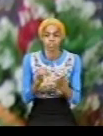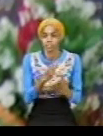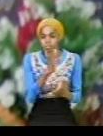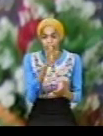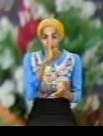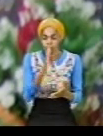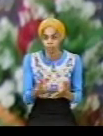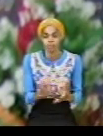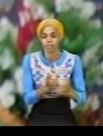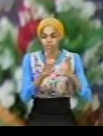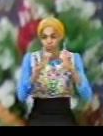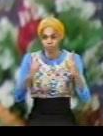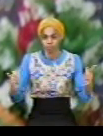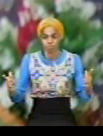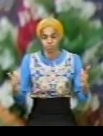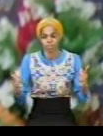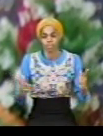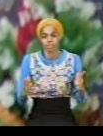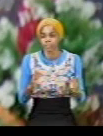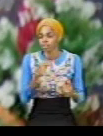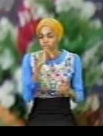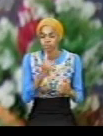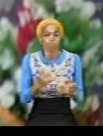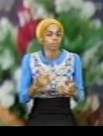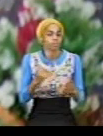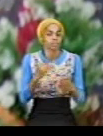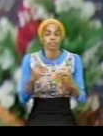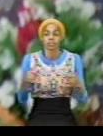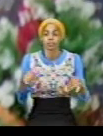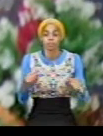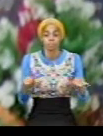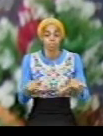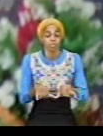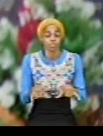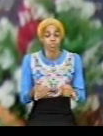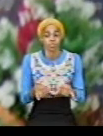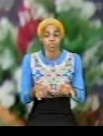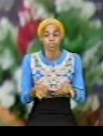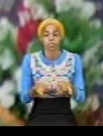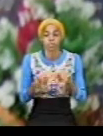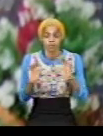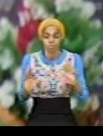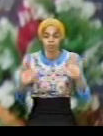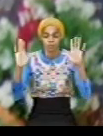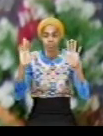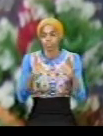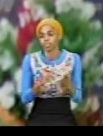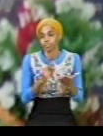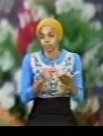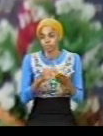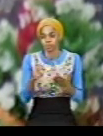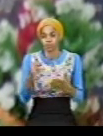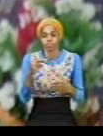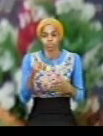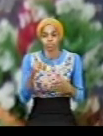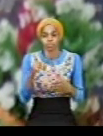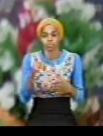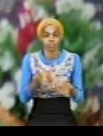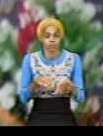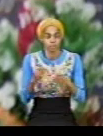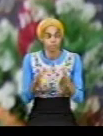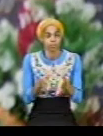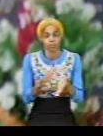supernatural, unprecedented participation and spectacular results. Do you believe that?